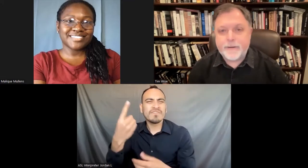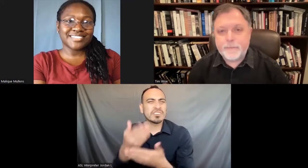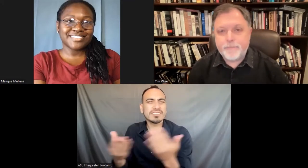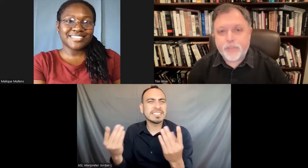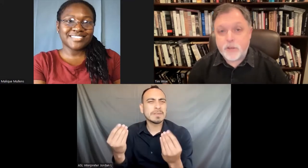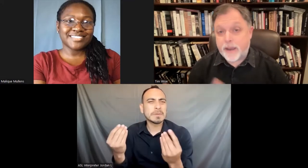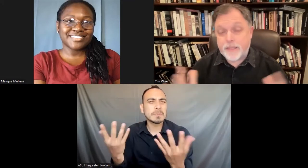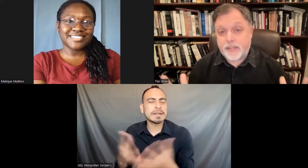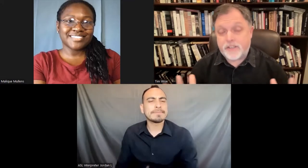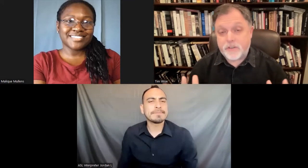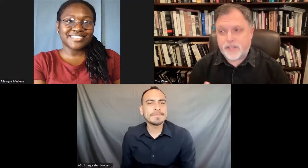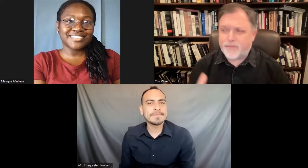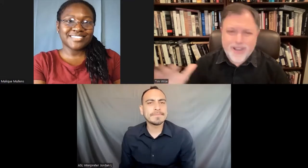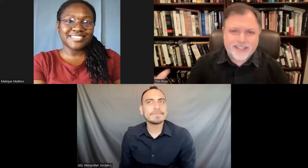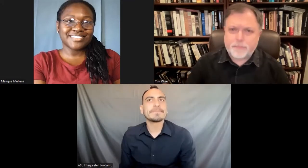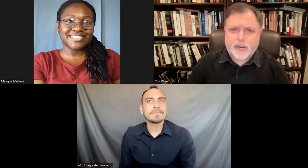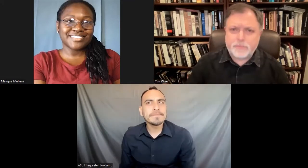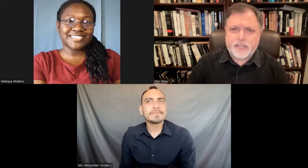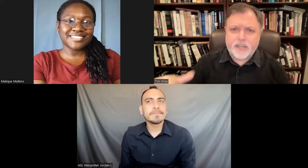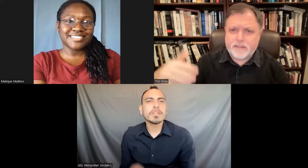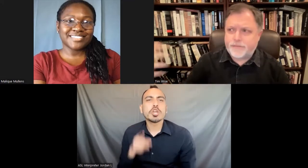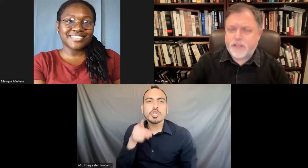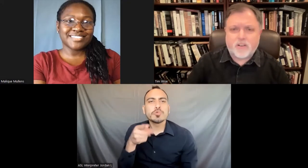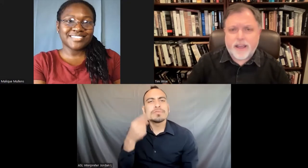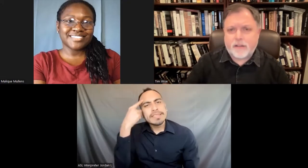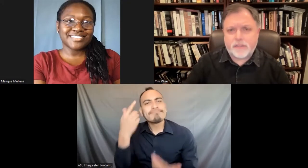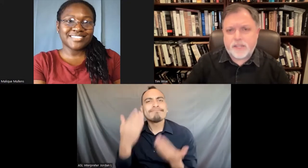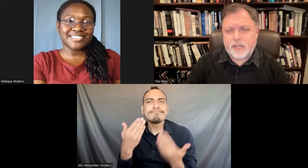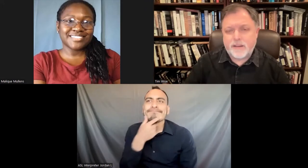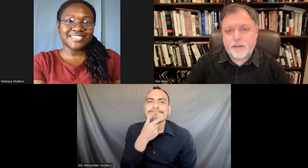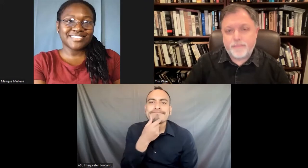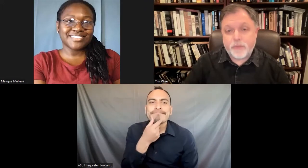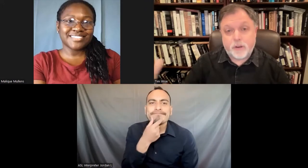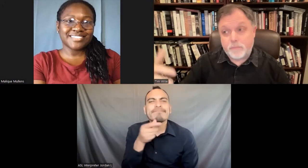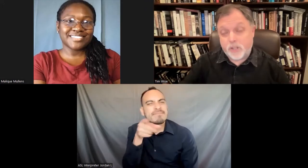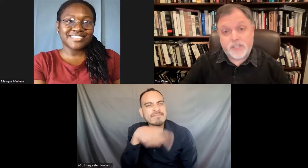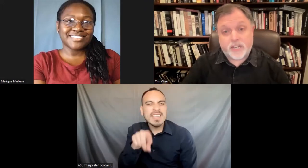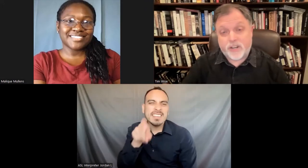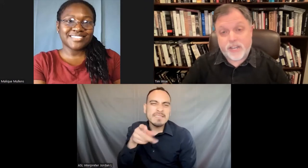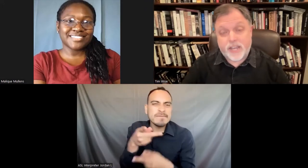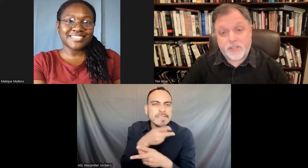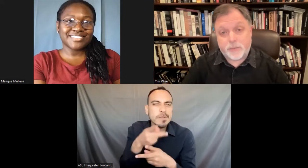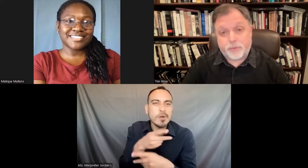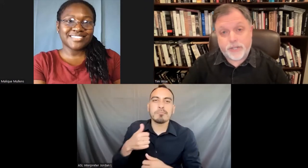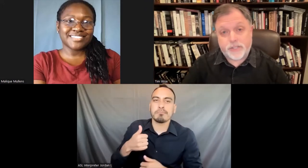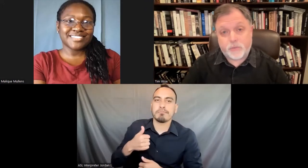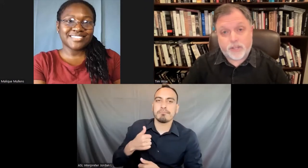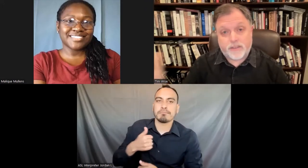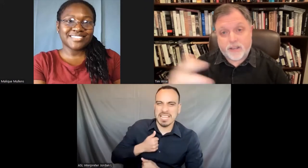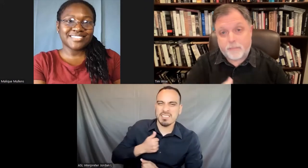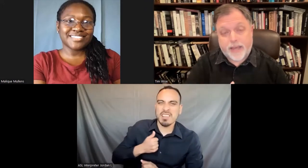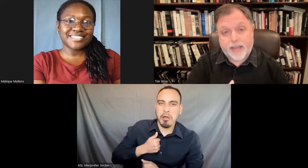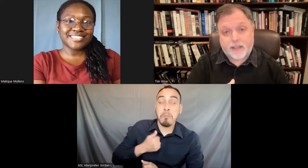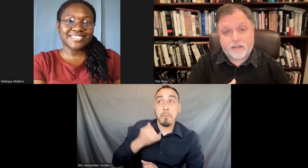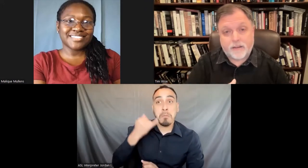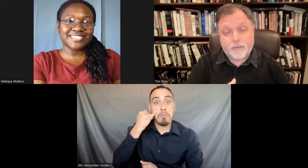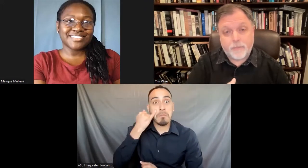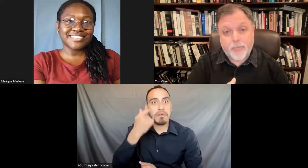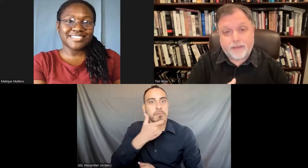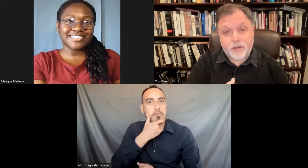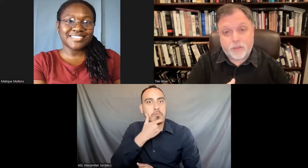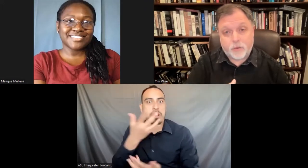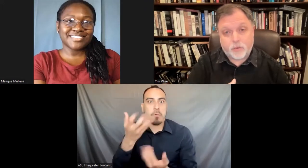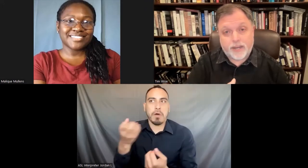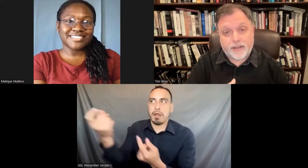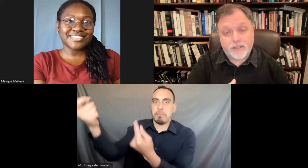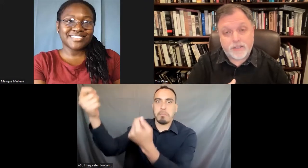did? Now, you might think to yourself, well, they probably needed to figure out the, you know, military in case the Brits wanted to come back and